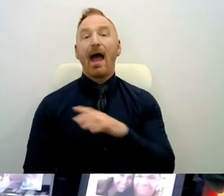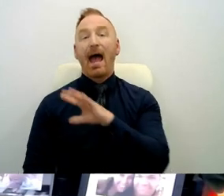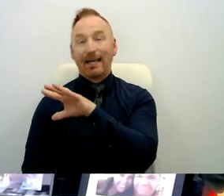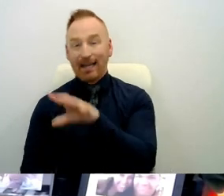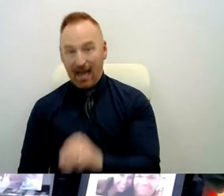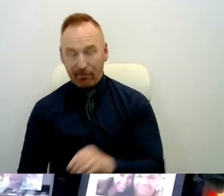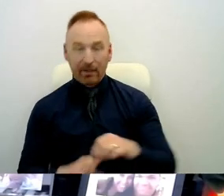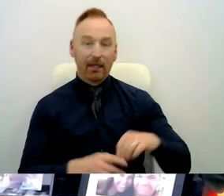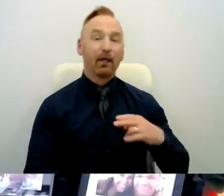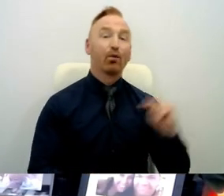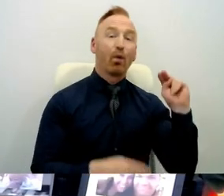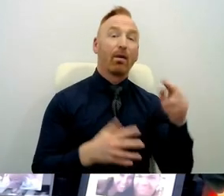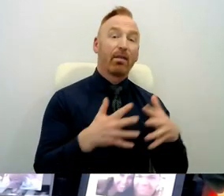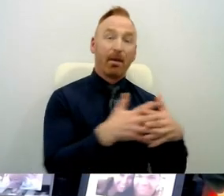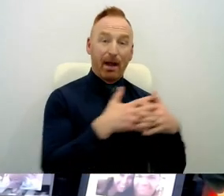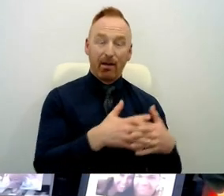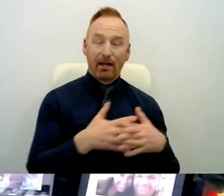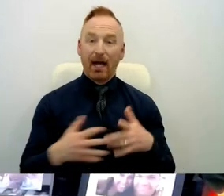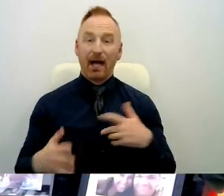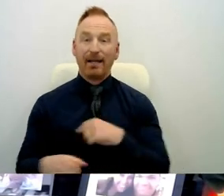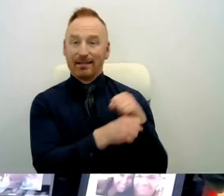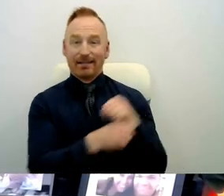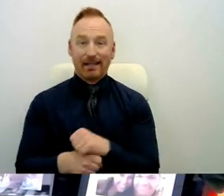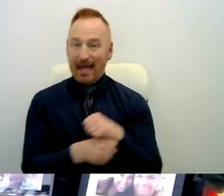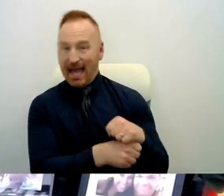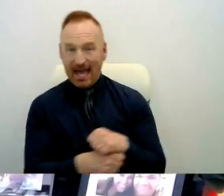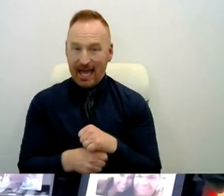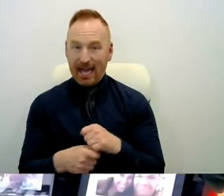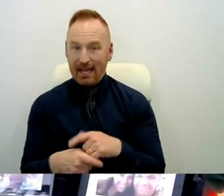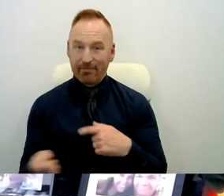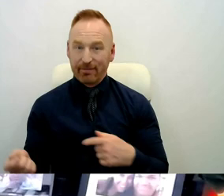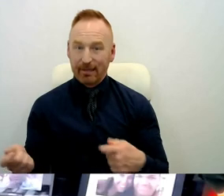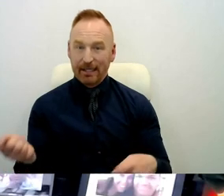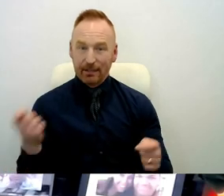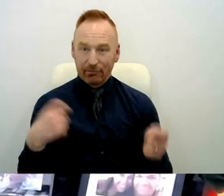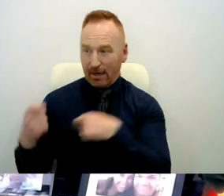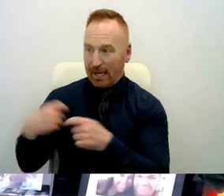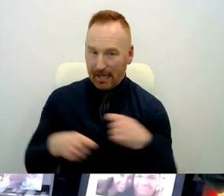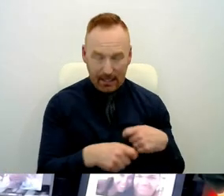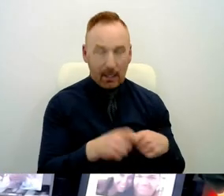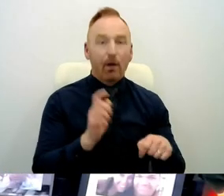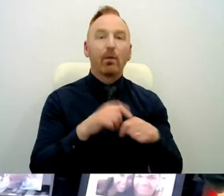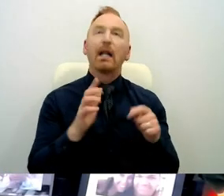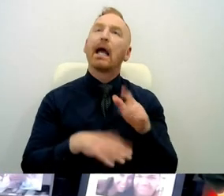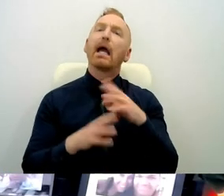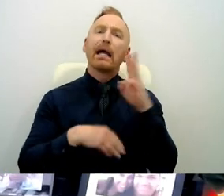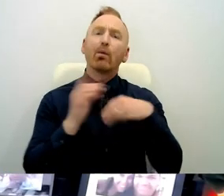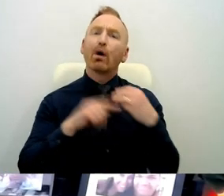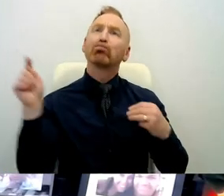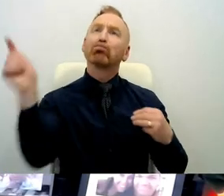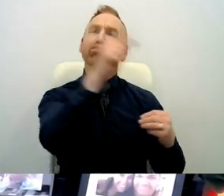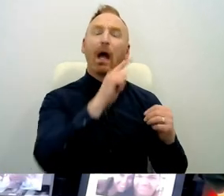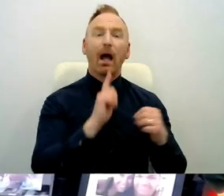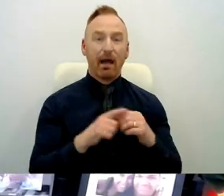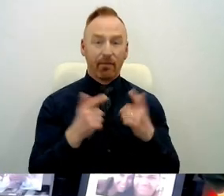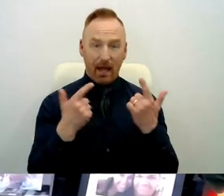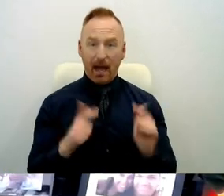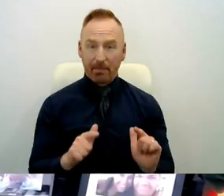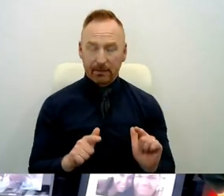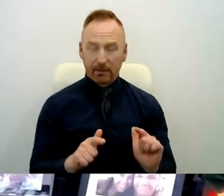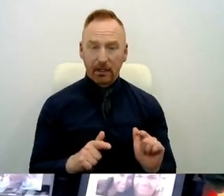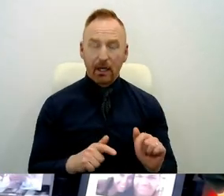Transatlantic Slave Trade today. The practice of enslavement has existed in many parts of the world at various points in